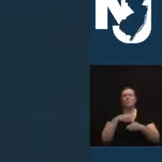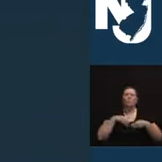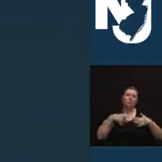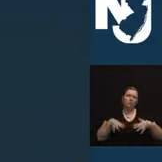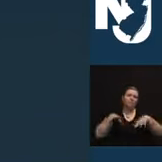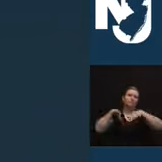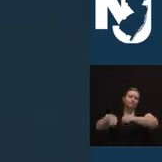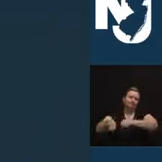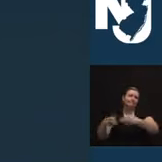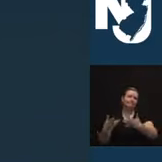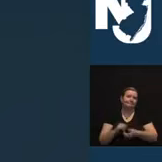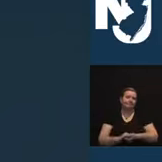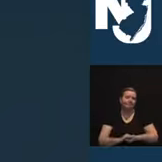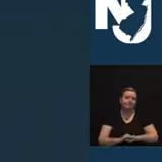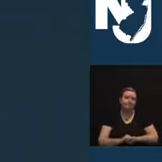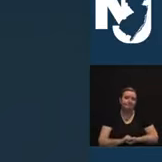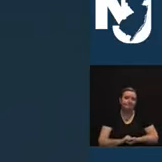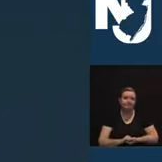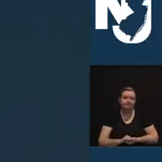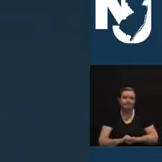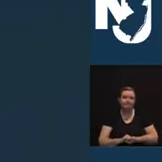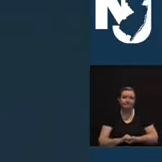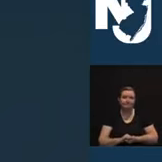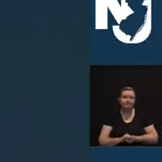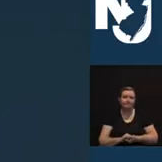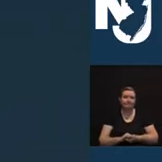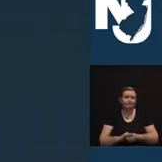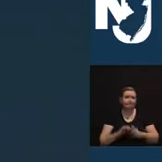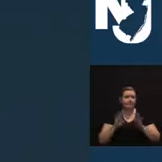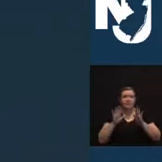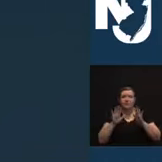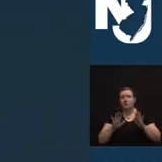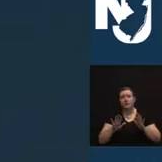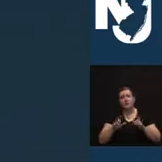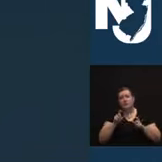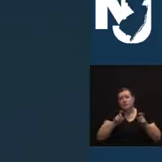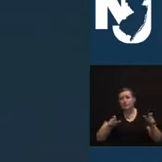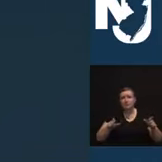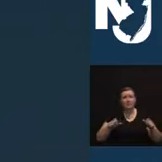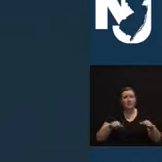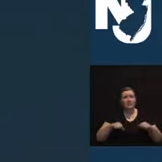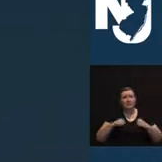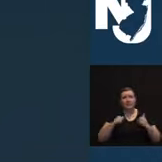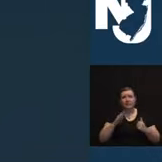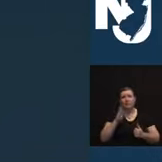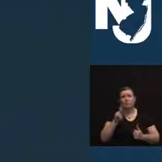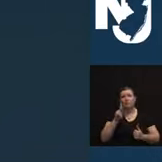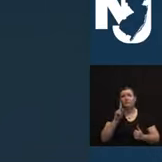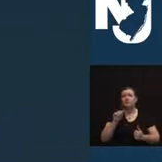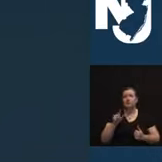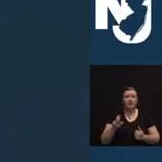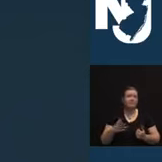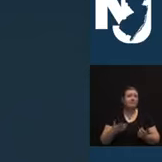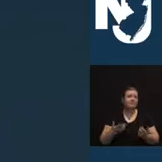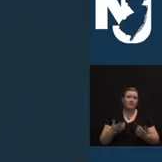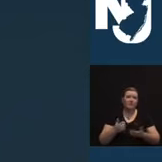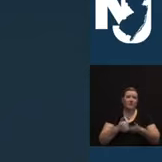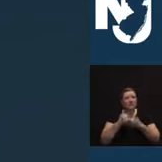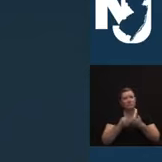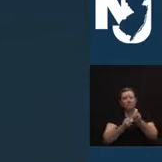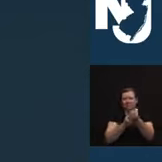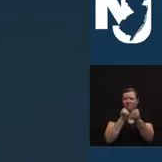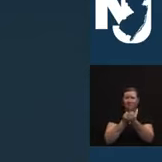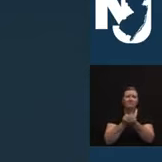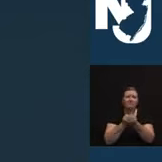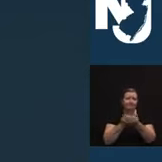are with the extraordinary people of Brookdale, but they hope that they are welcomed and supported at that Brookdale Tavern and